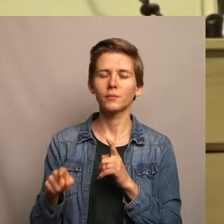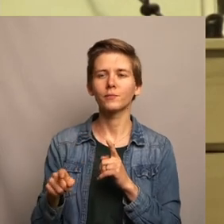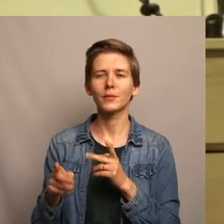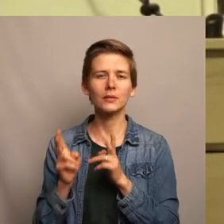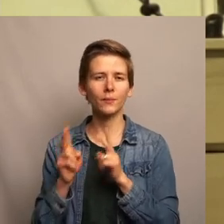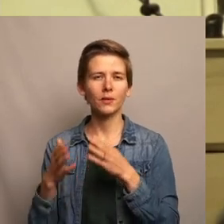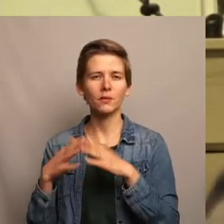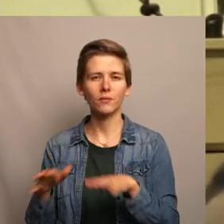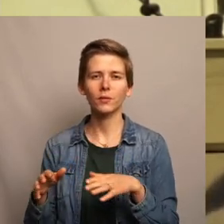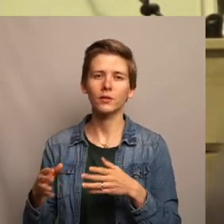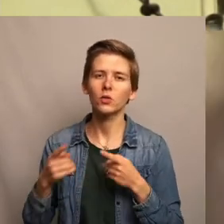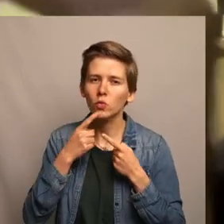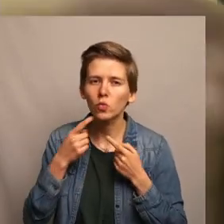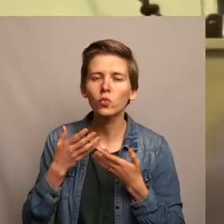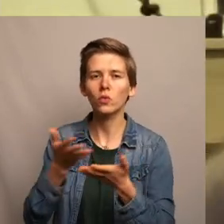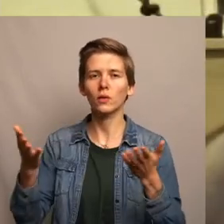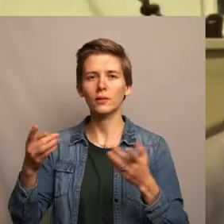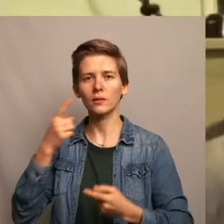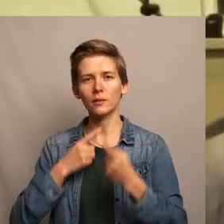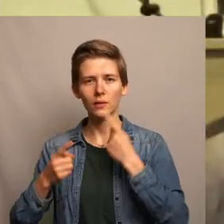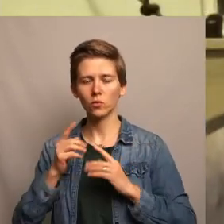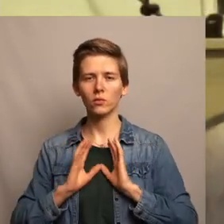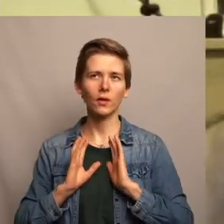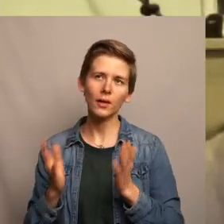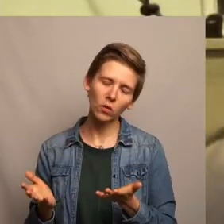yet, at least at the kind of